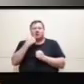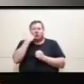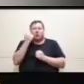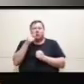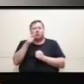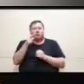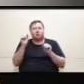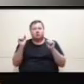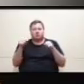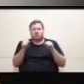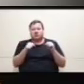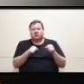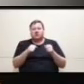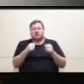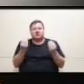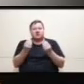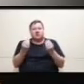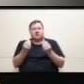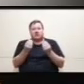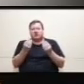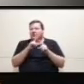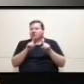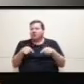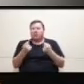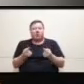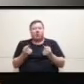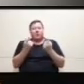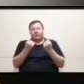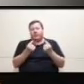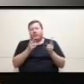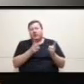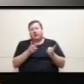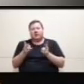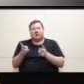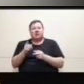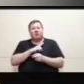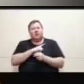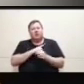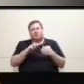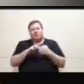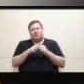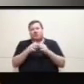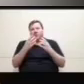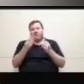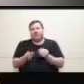concede that this is something that you can't do again in the future because this is the problem.